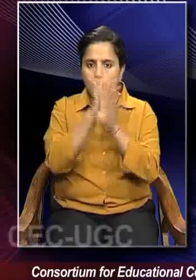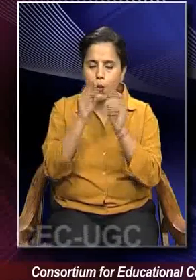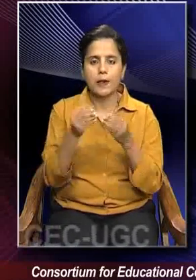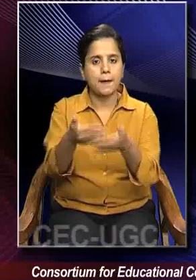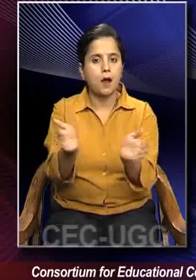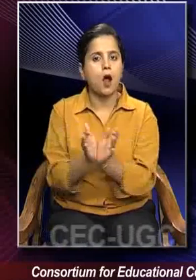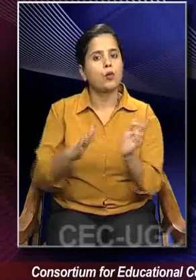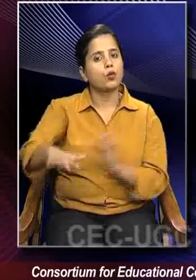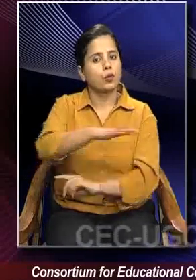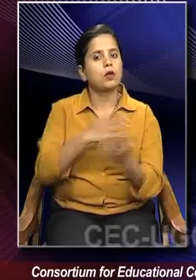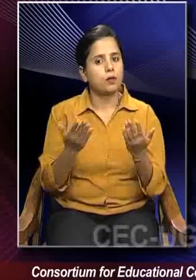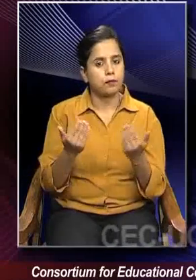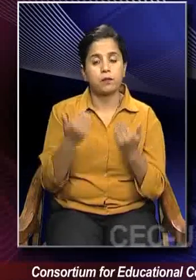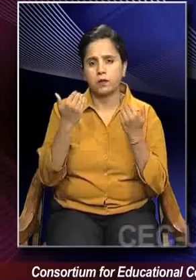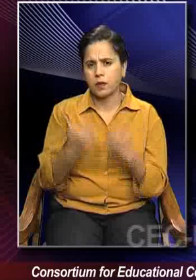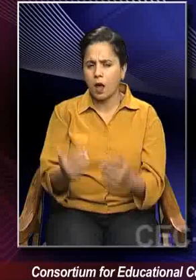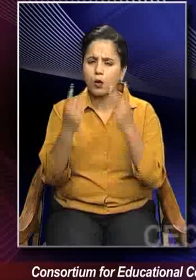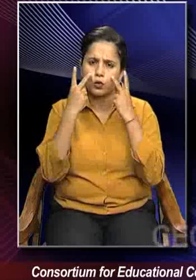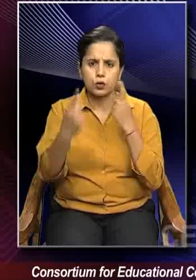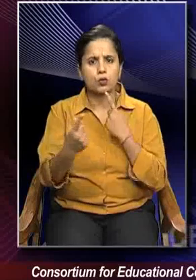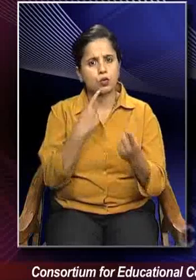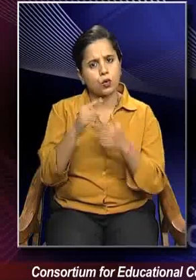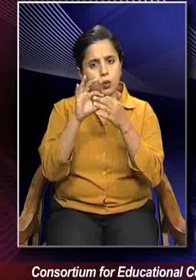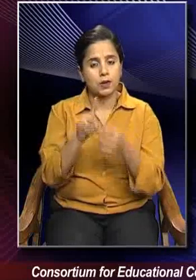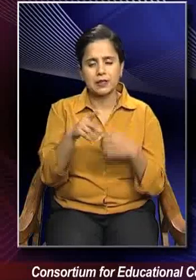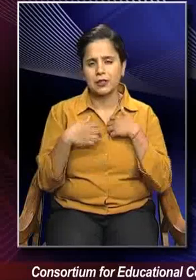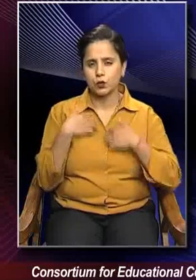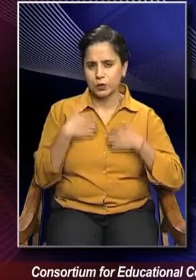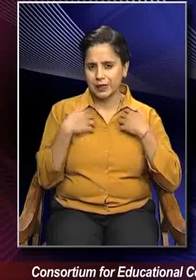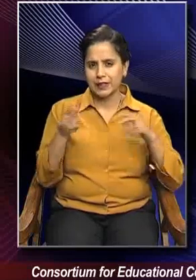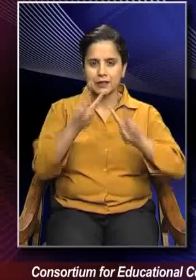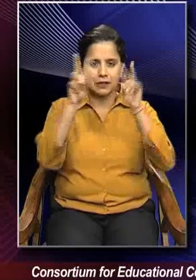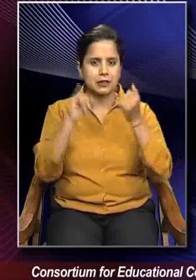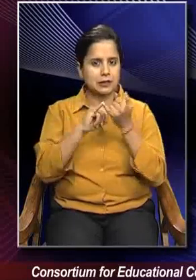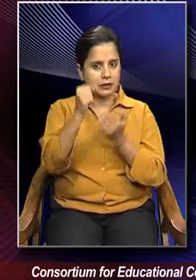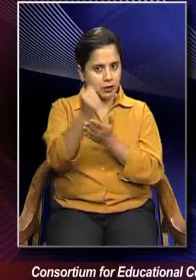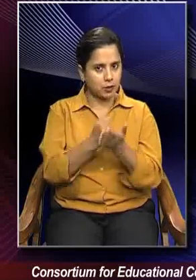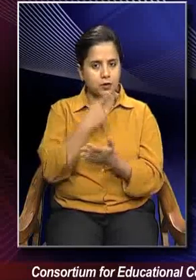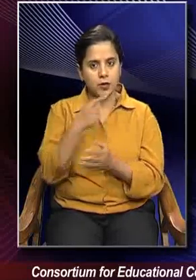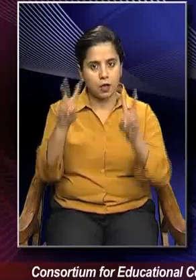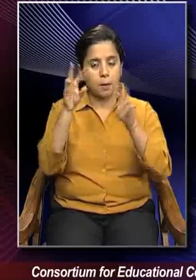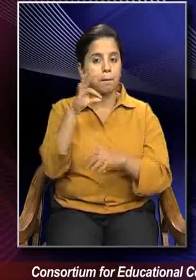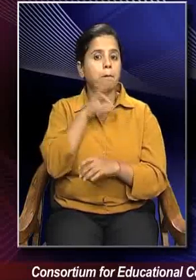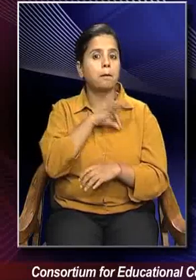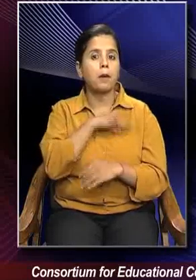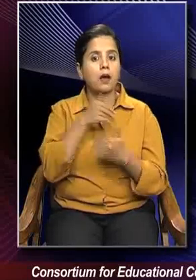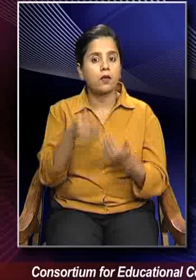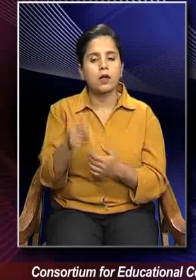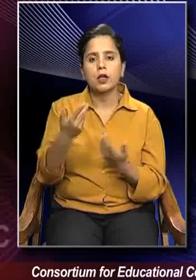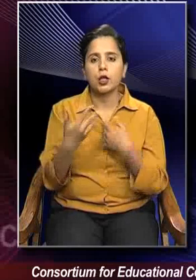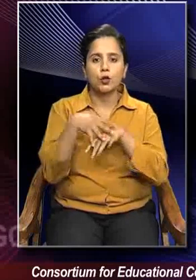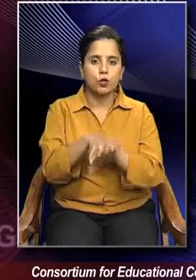community. Let us now talk on a very interesting subject called the benefits of an